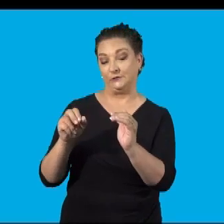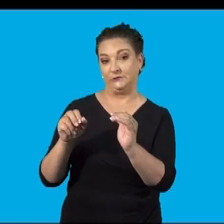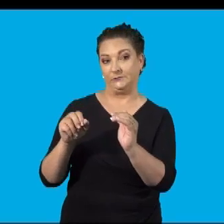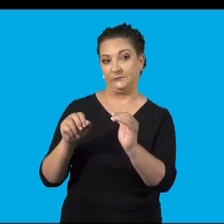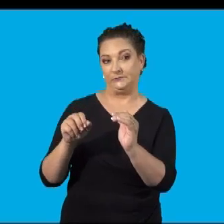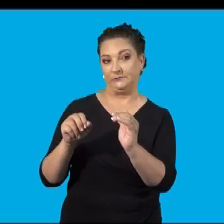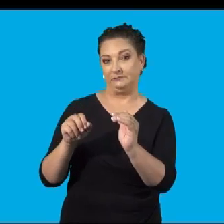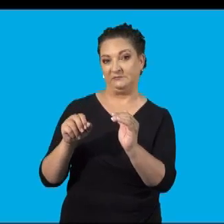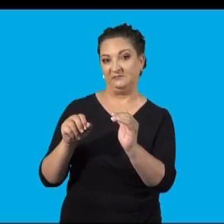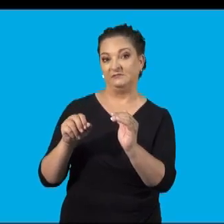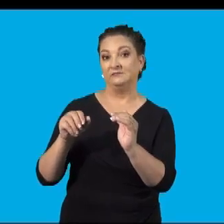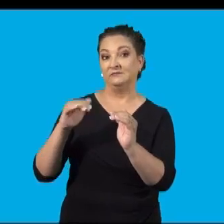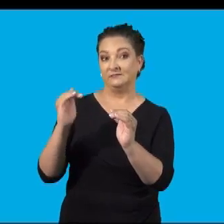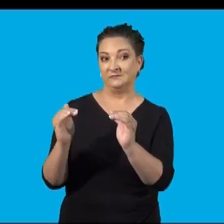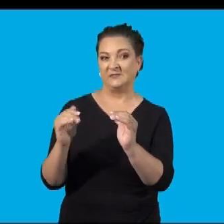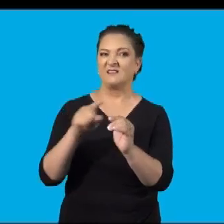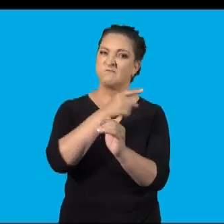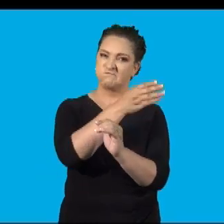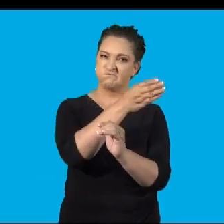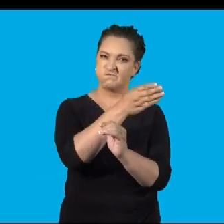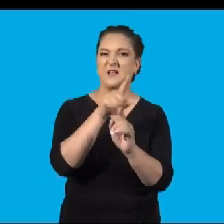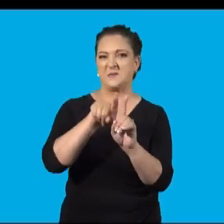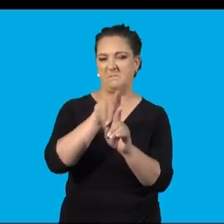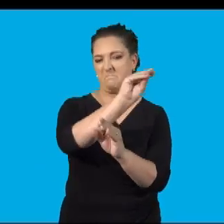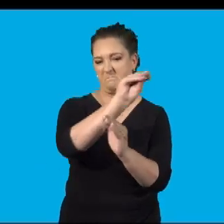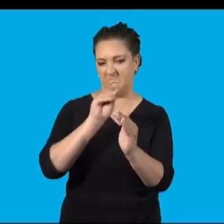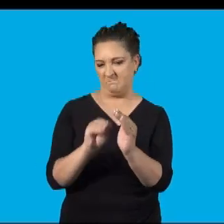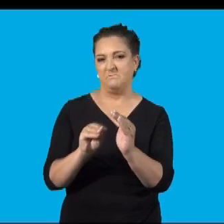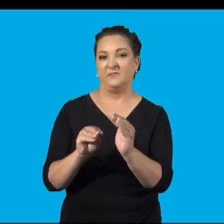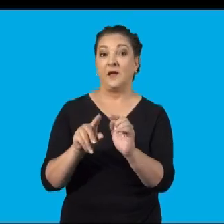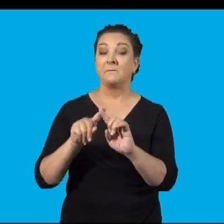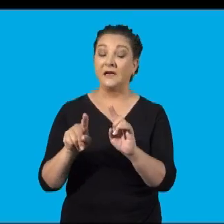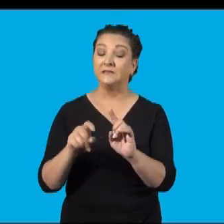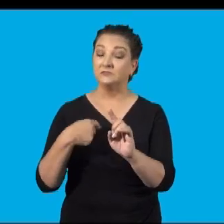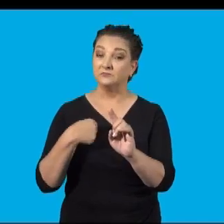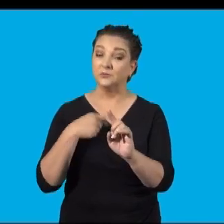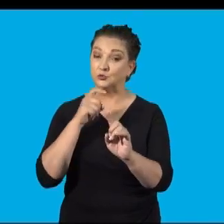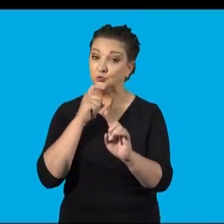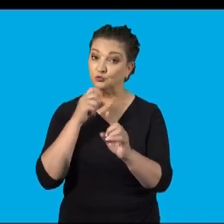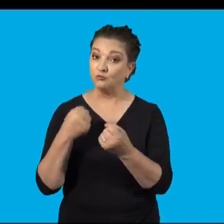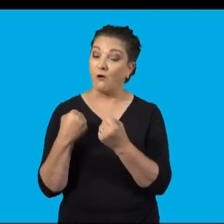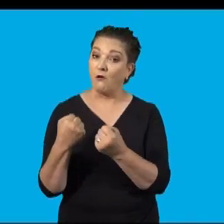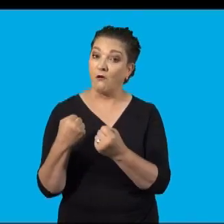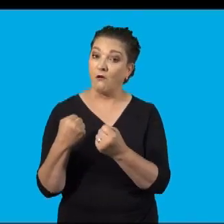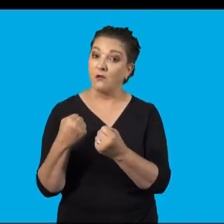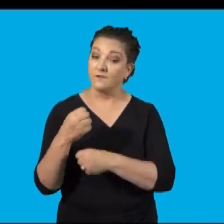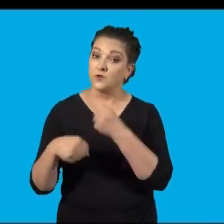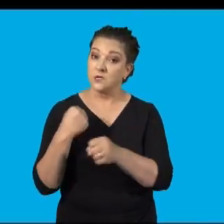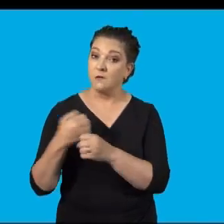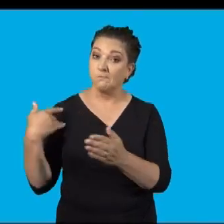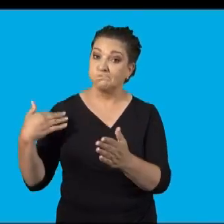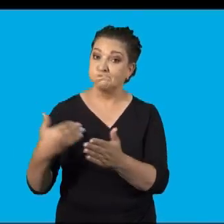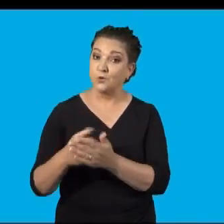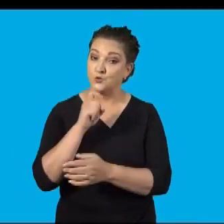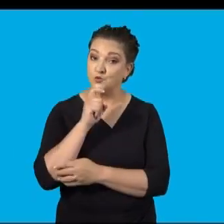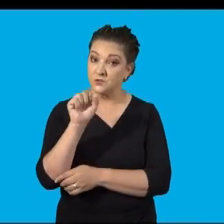64,800. So it's the same as what I'm having here already. But I know that I used this vehicle during the year.